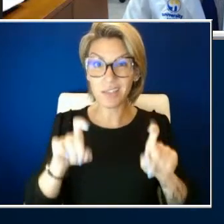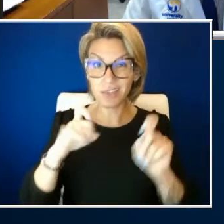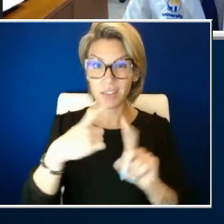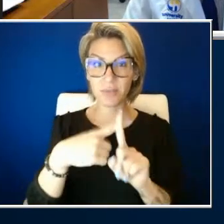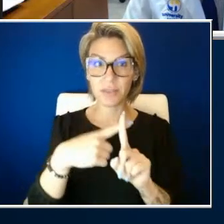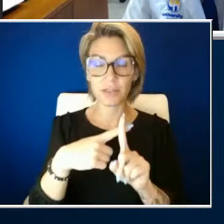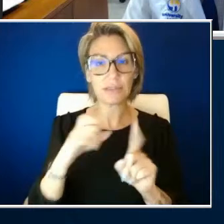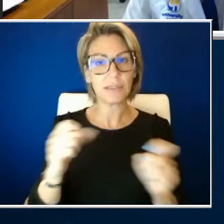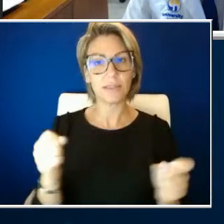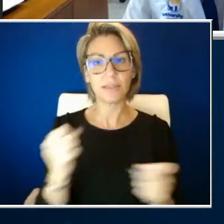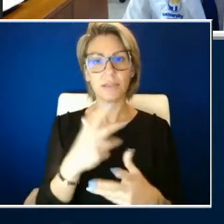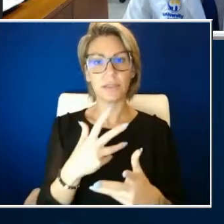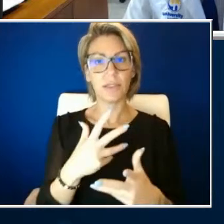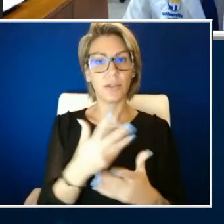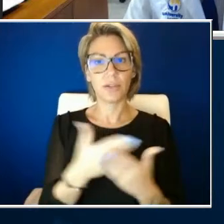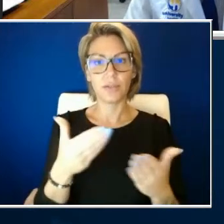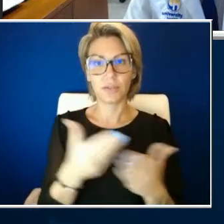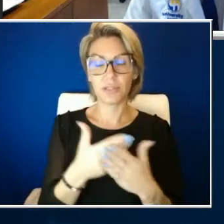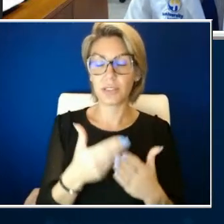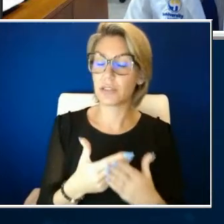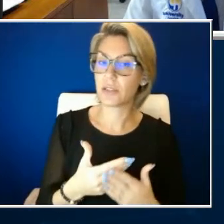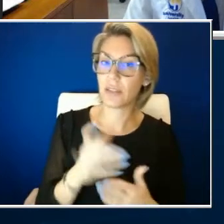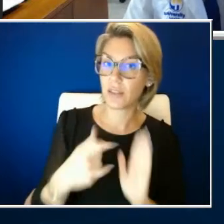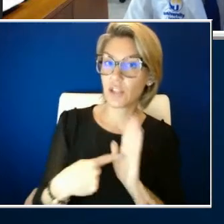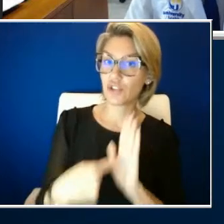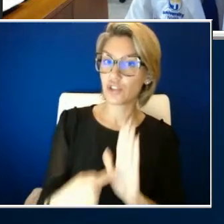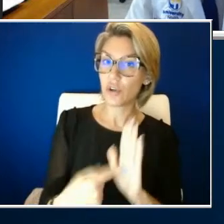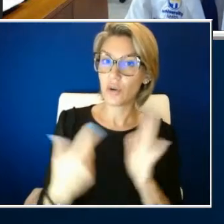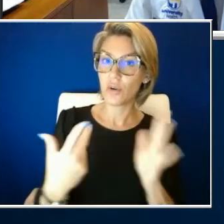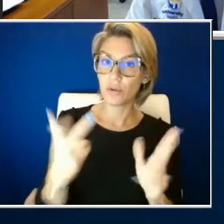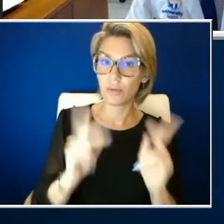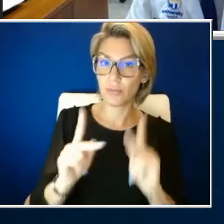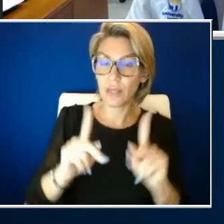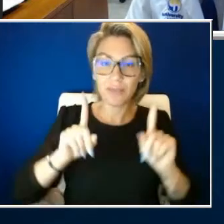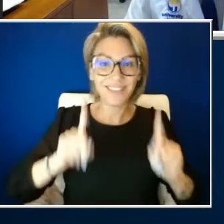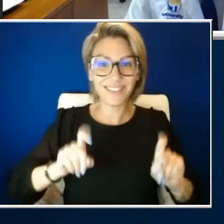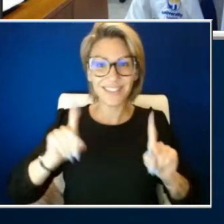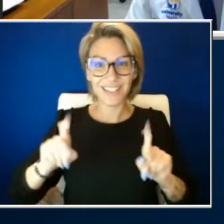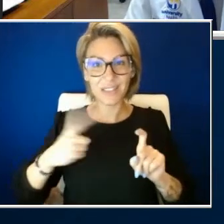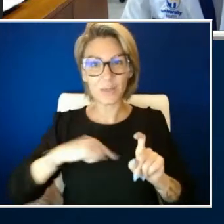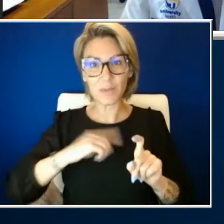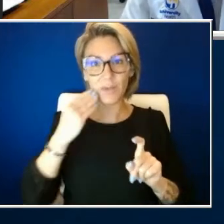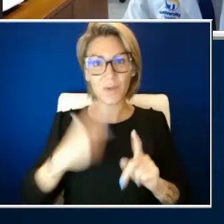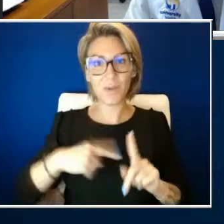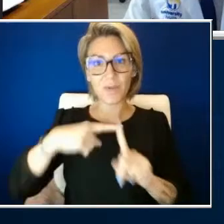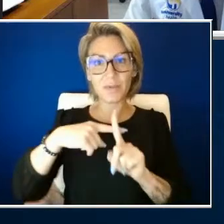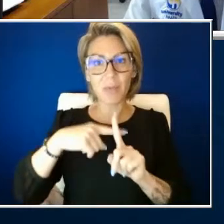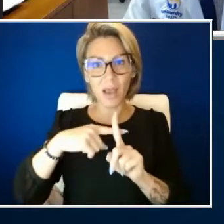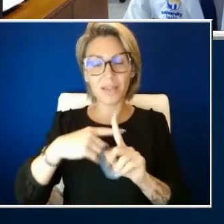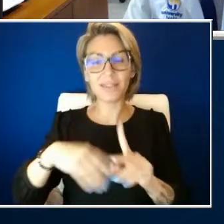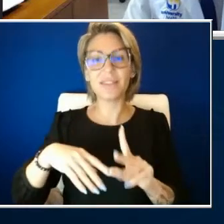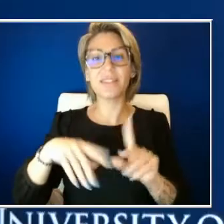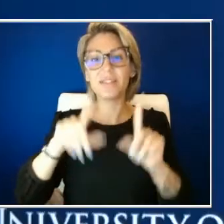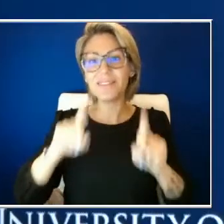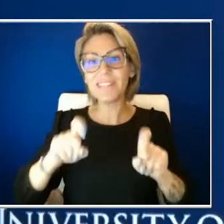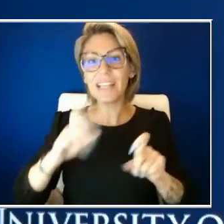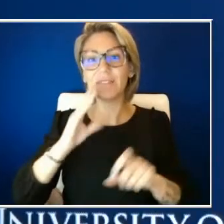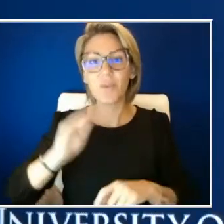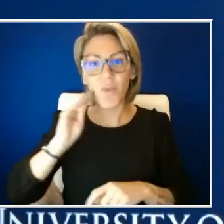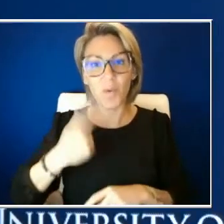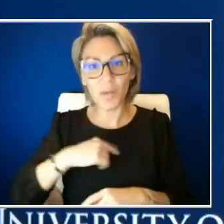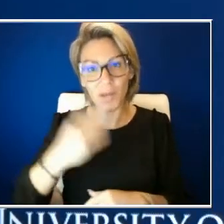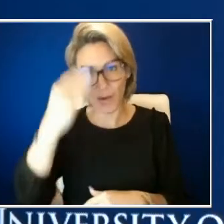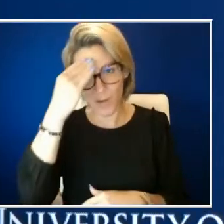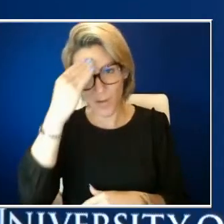thing, Hawkeye, because it shows that people are getting tested, and we know there are a lot more positive tests going on at home. Yeah, I think there's a lot